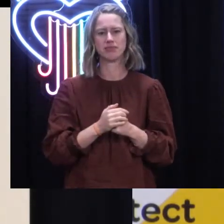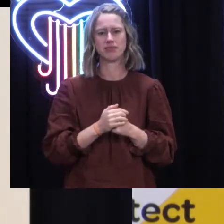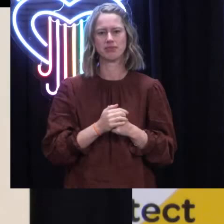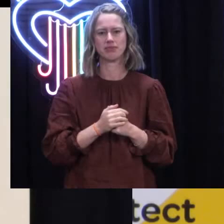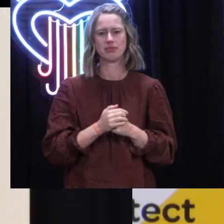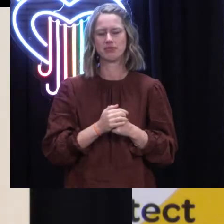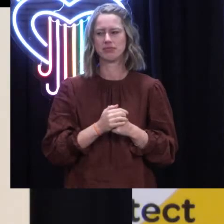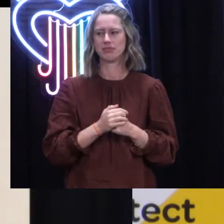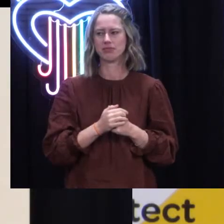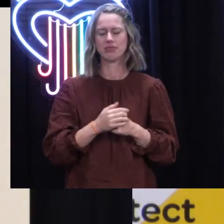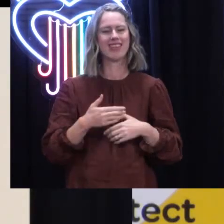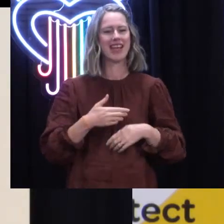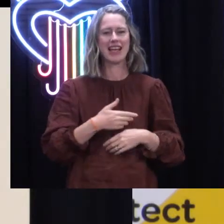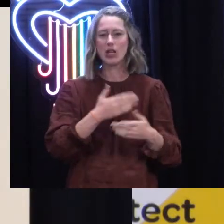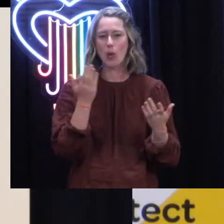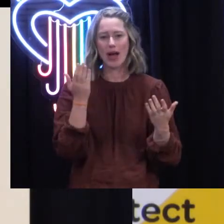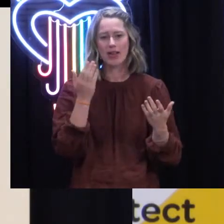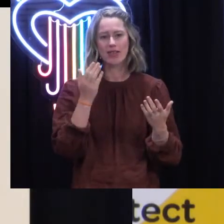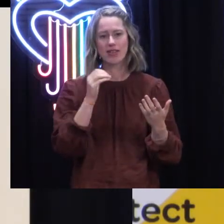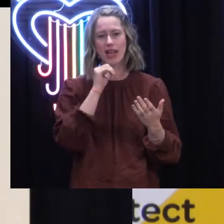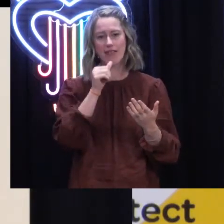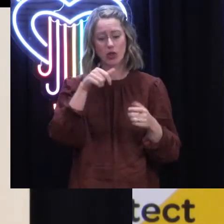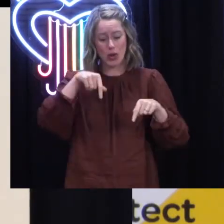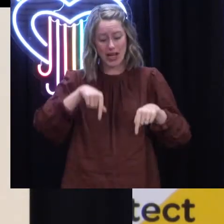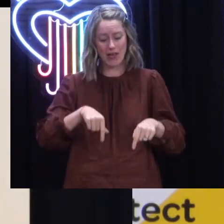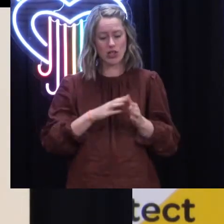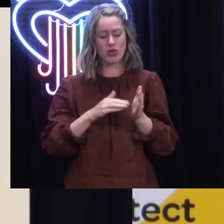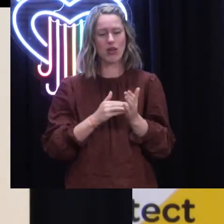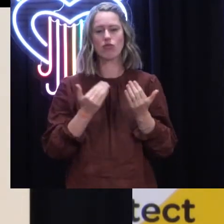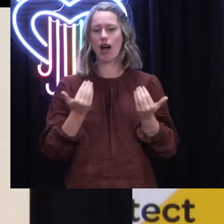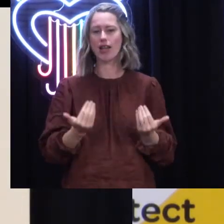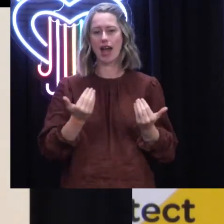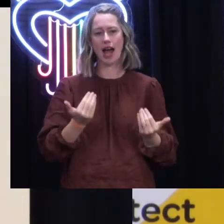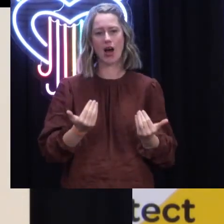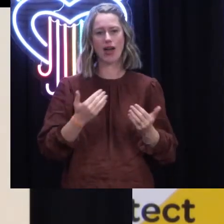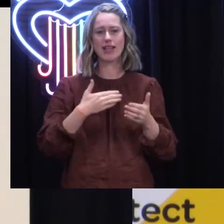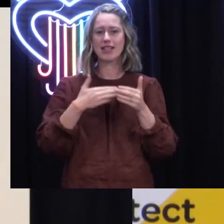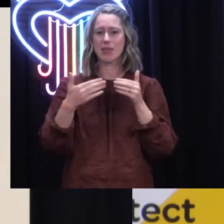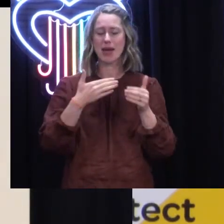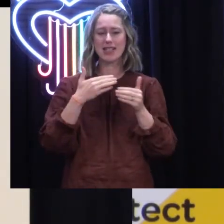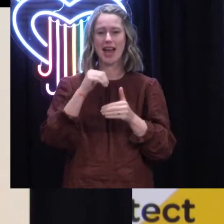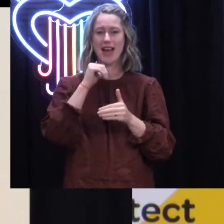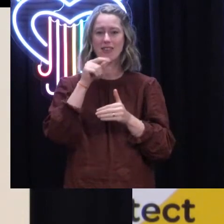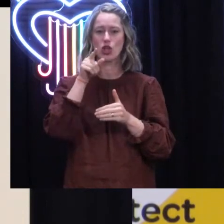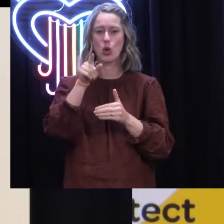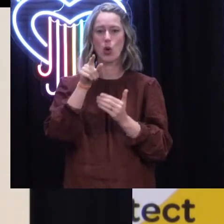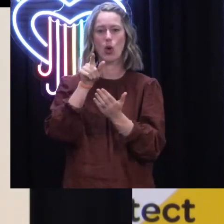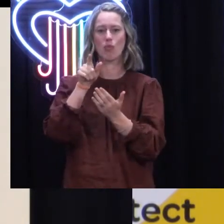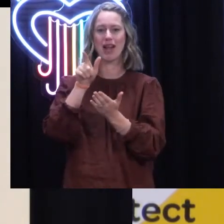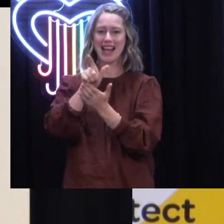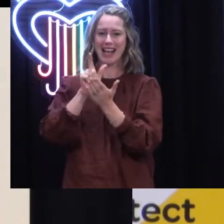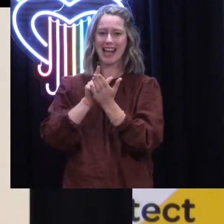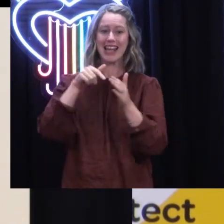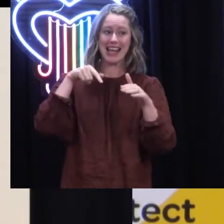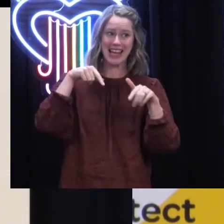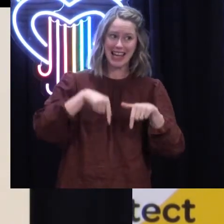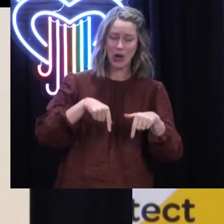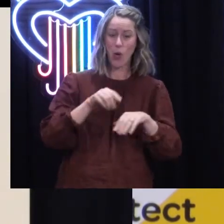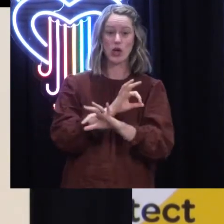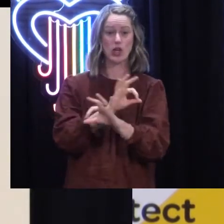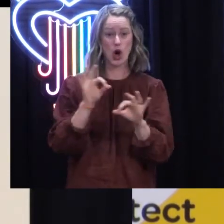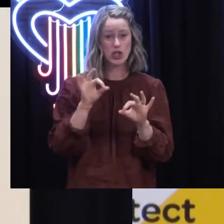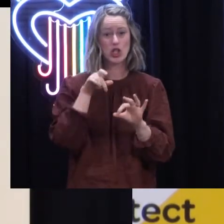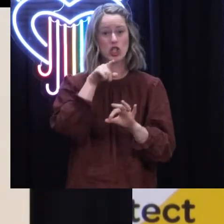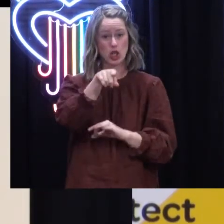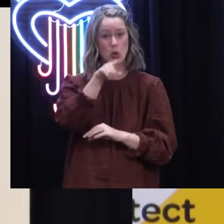again, everyone who is in New Zealand right now, regardless of their immigration status, is able to be tested